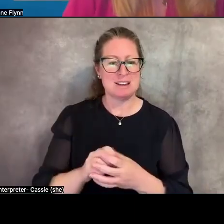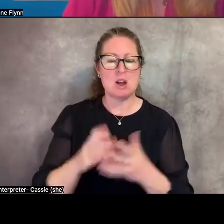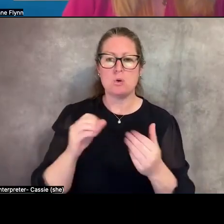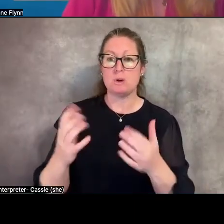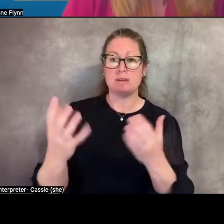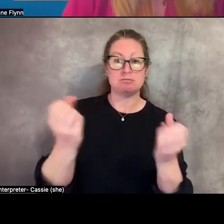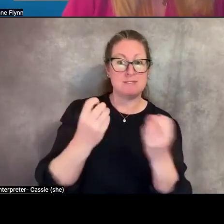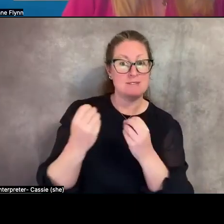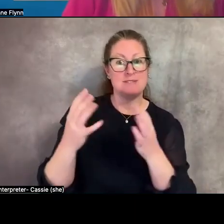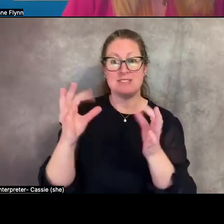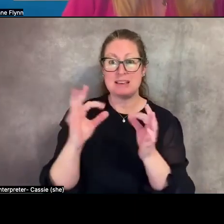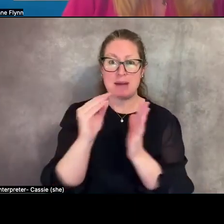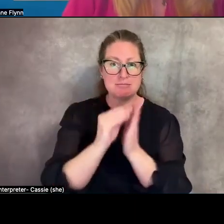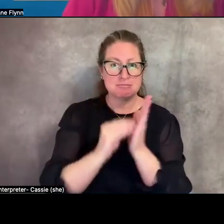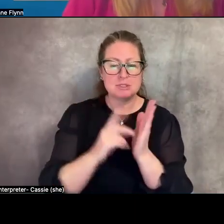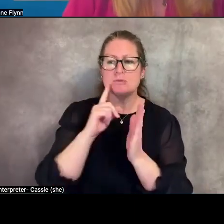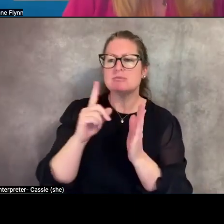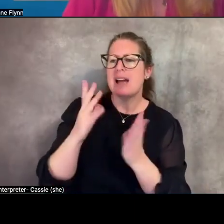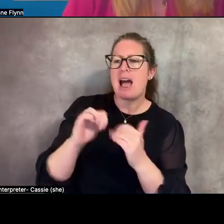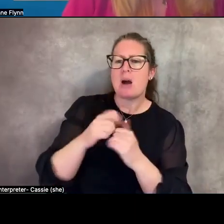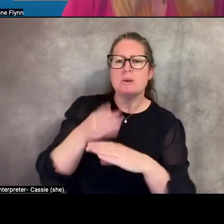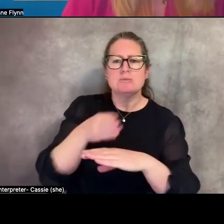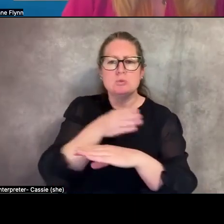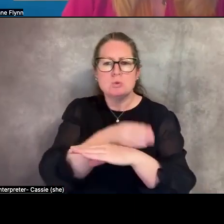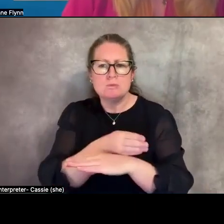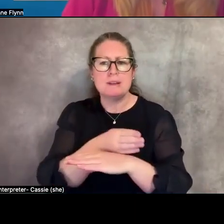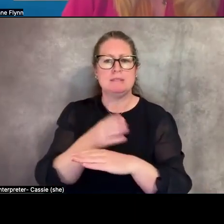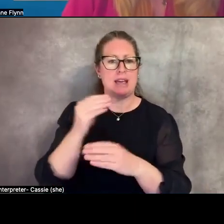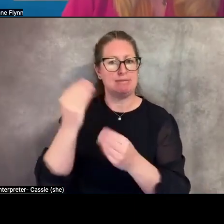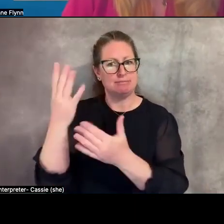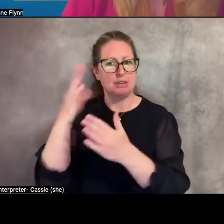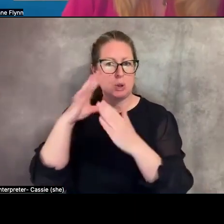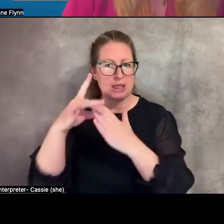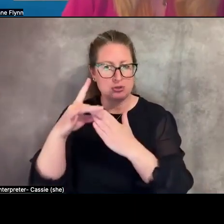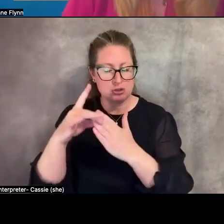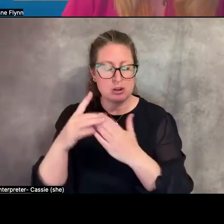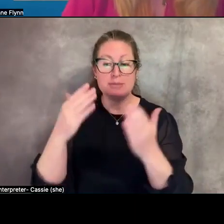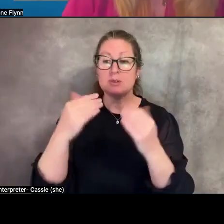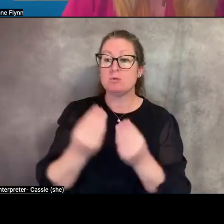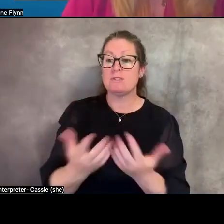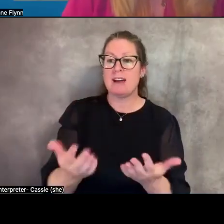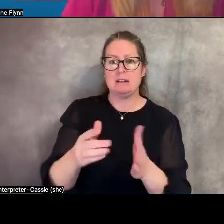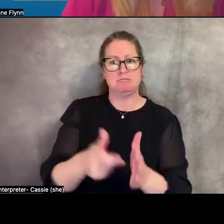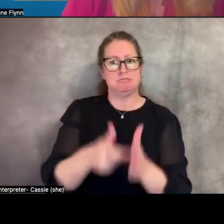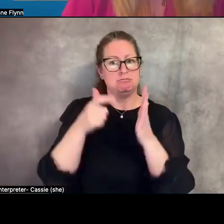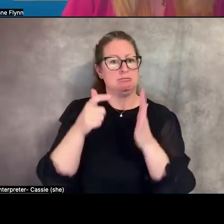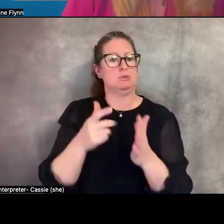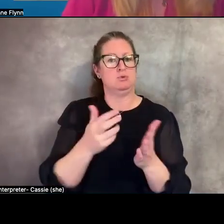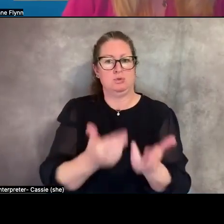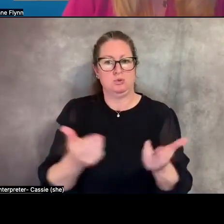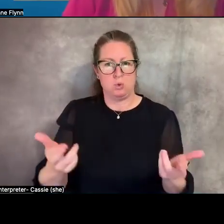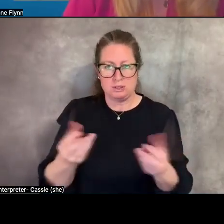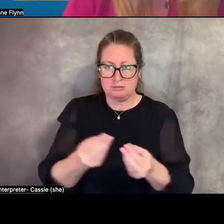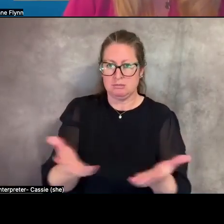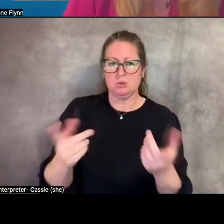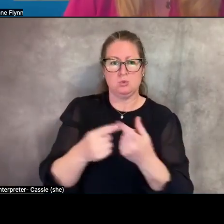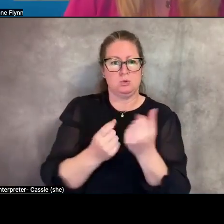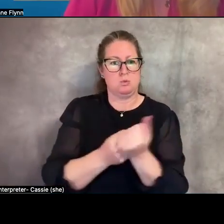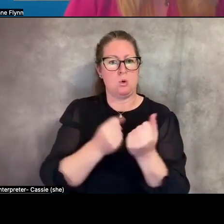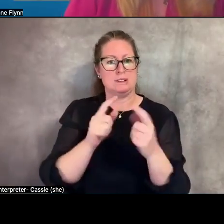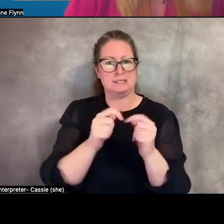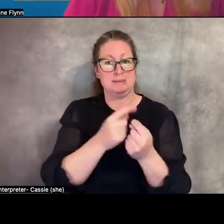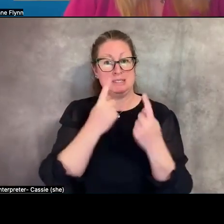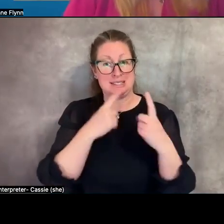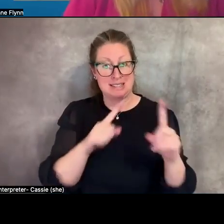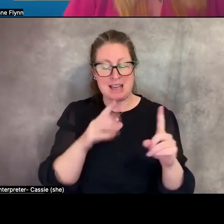practices and opportunities for improvement. We provided essential resources to support team success and proactively